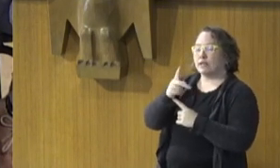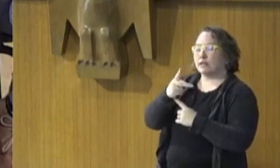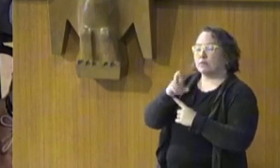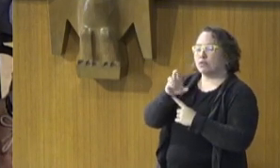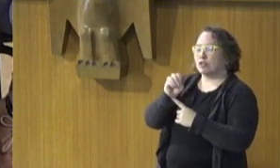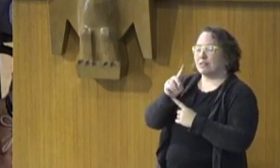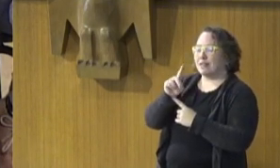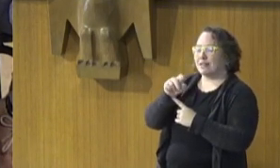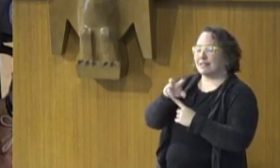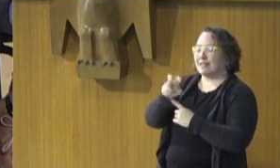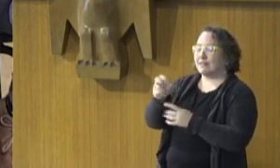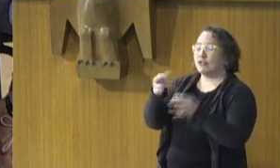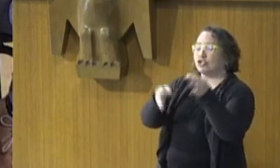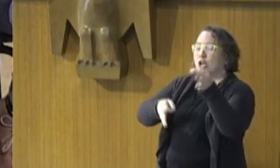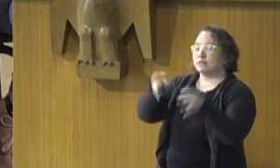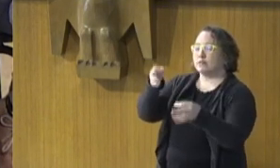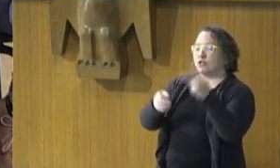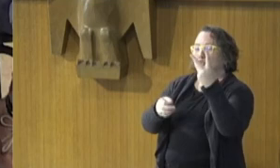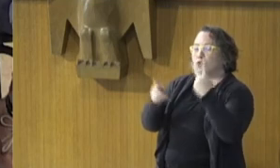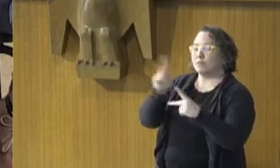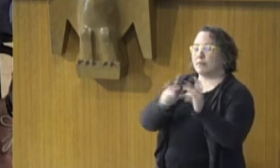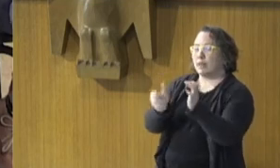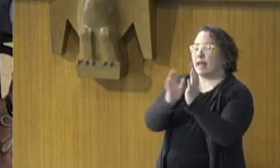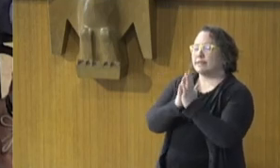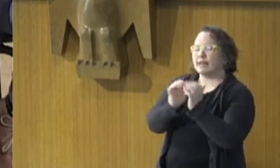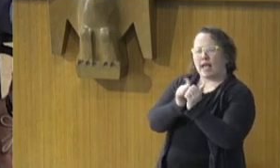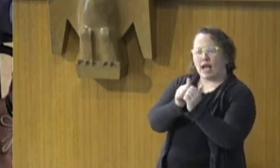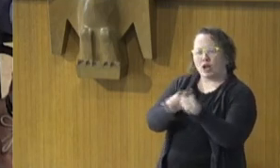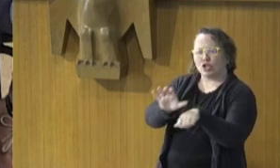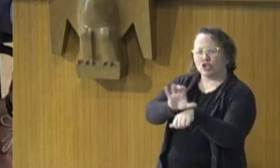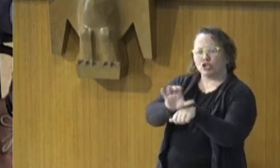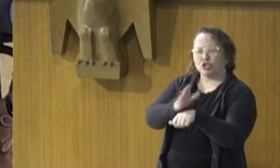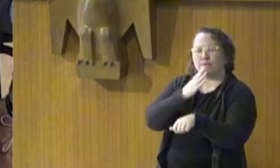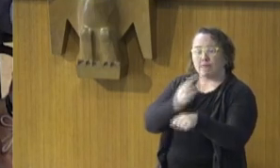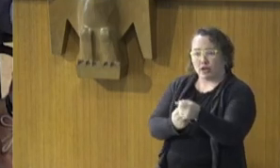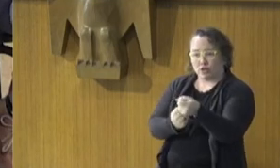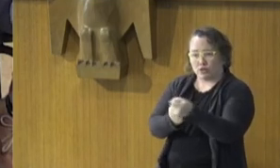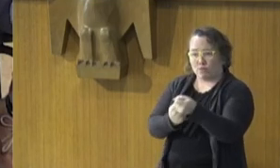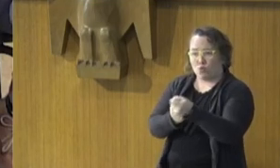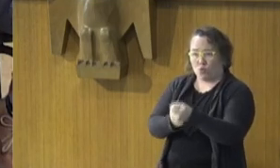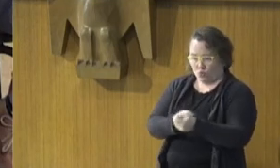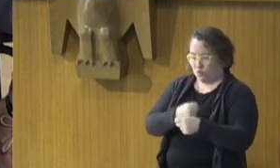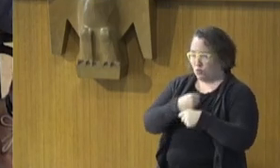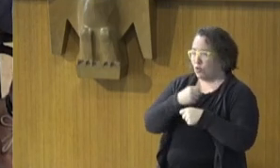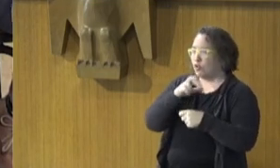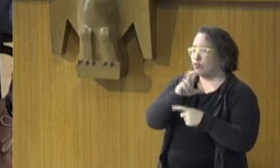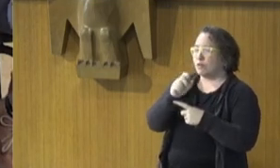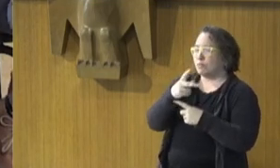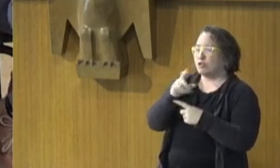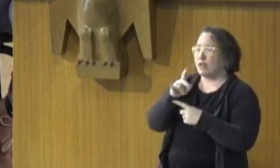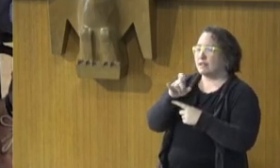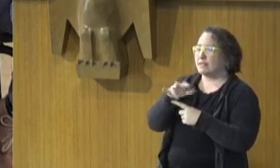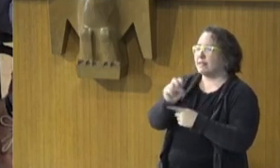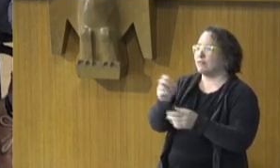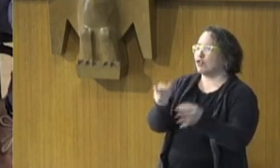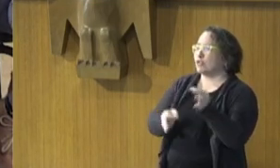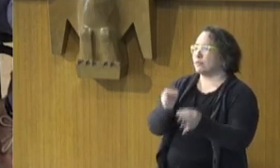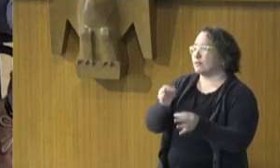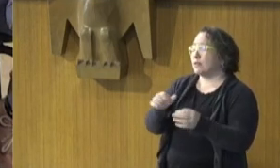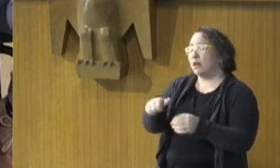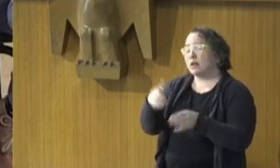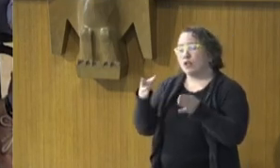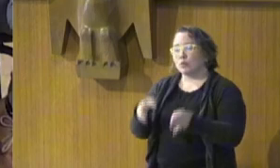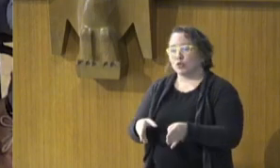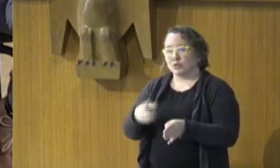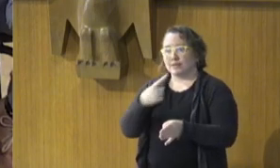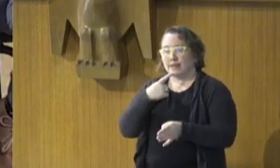So two people asking the same question of how can the church better support reproductive justice, but someone else kind of asking another way